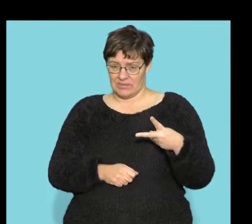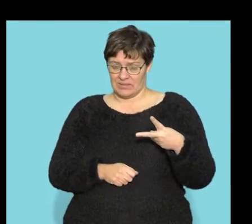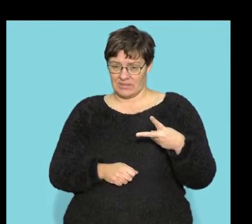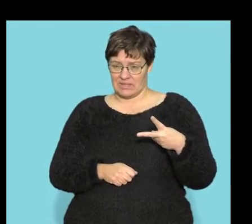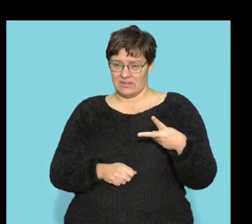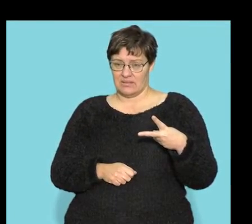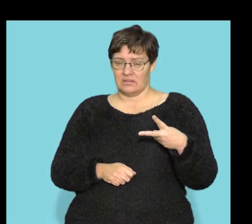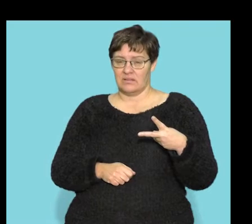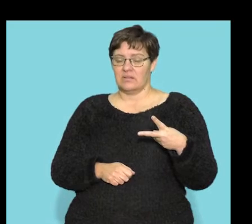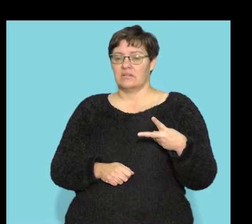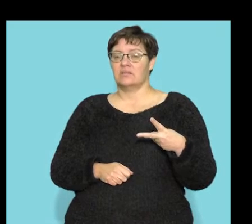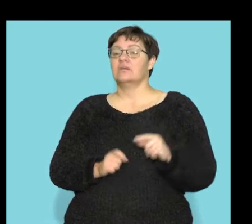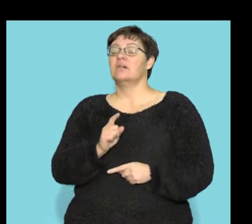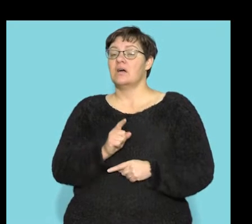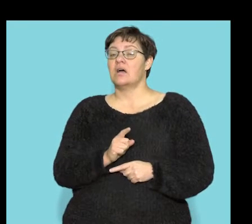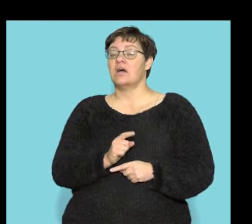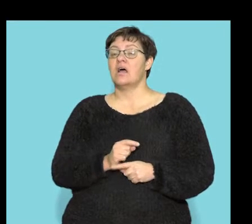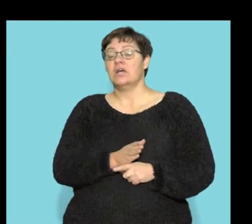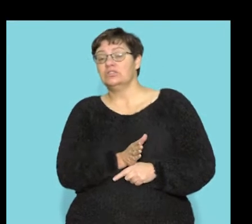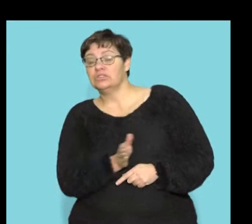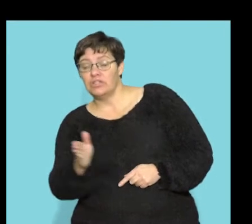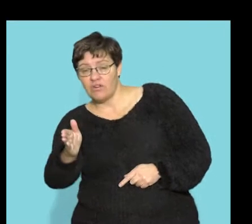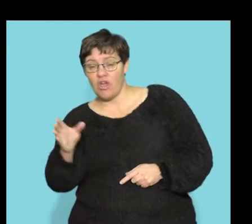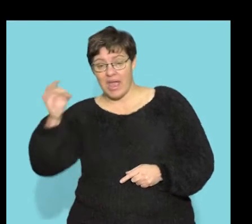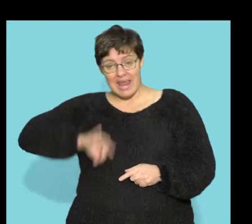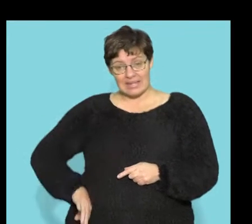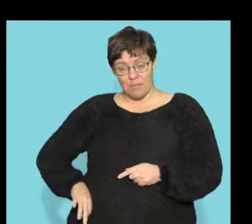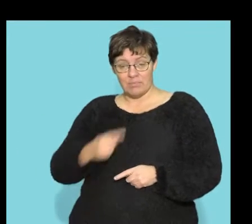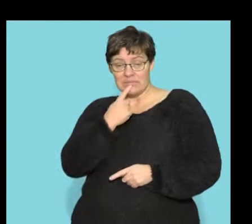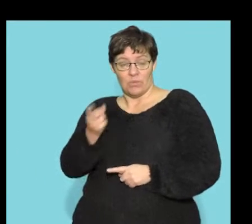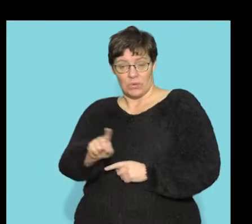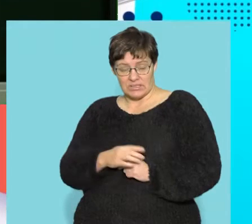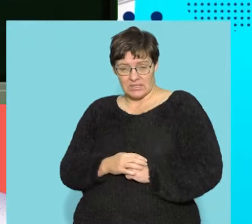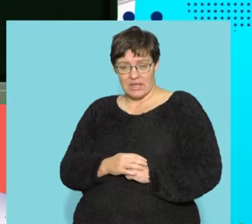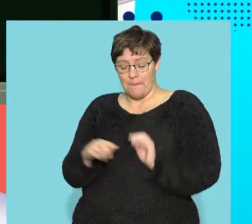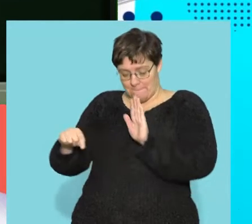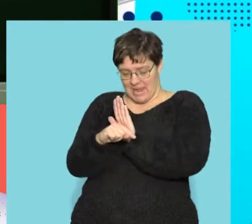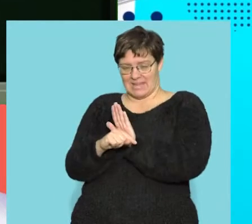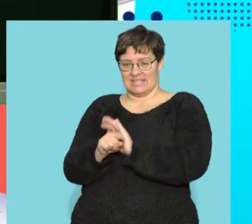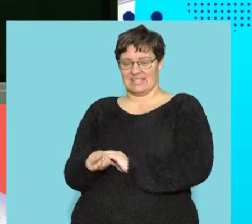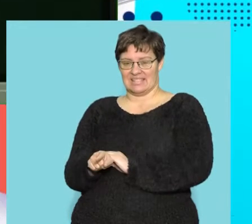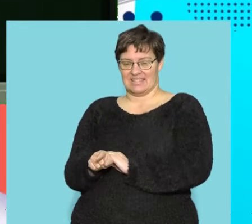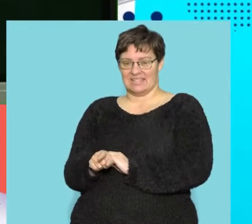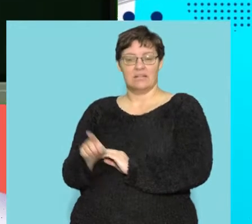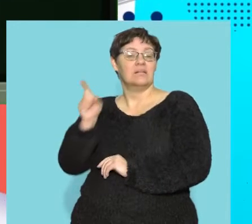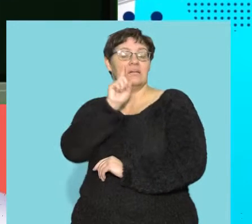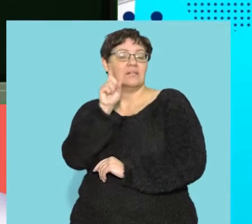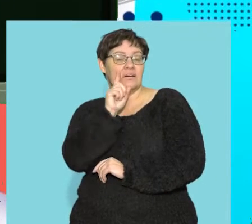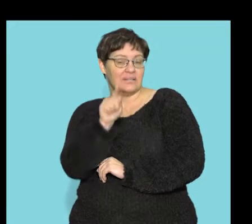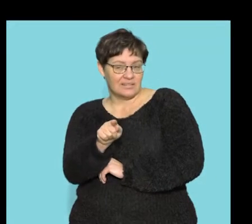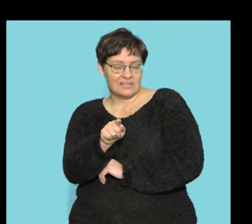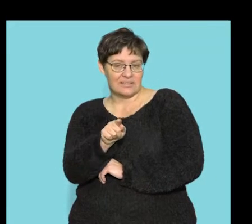comes in now. Remember, deferred income tells you minus.